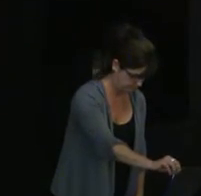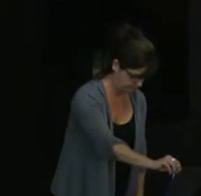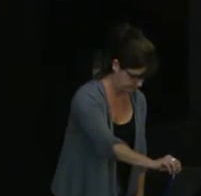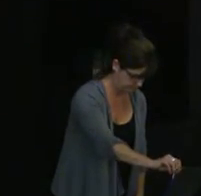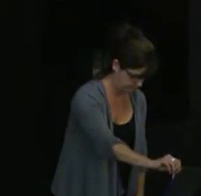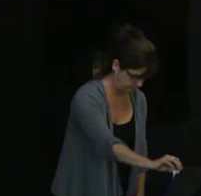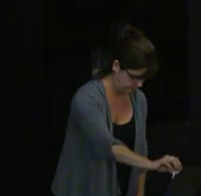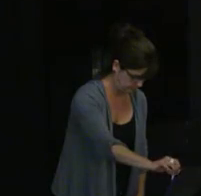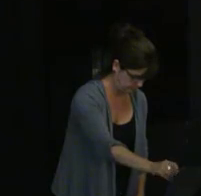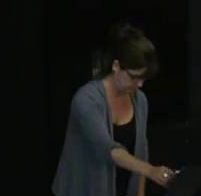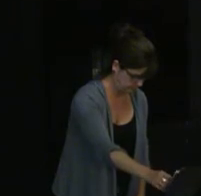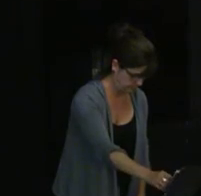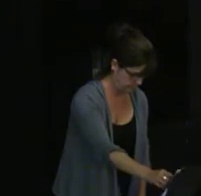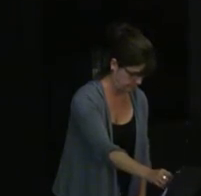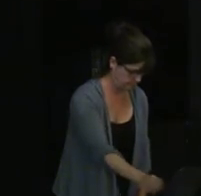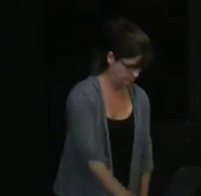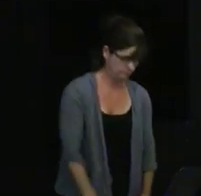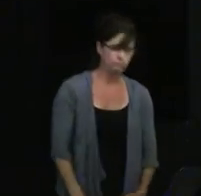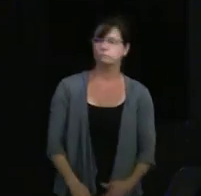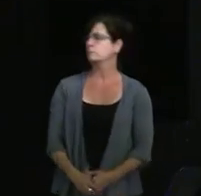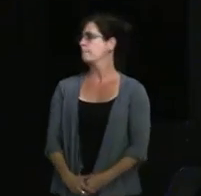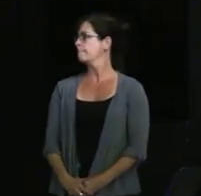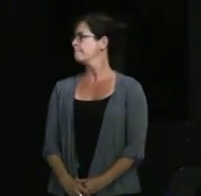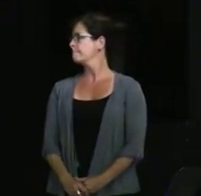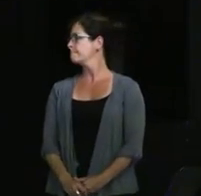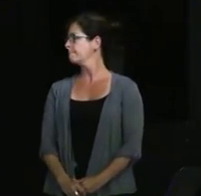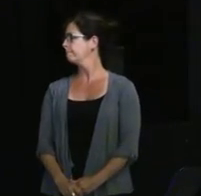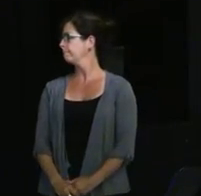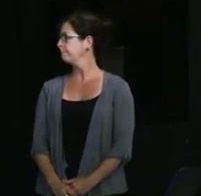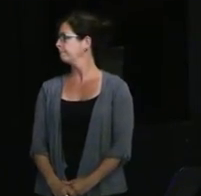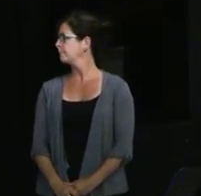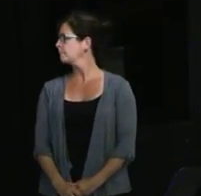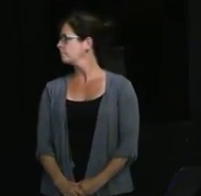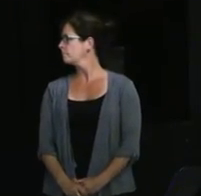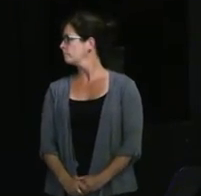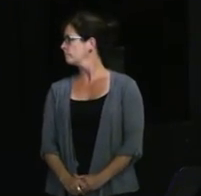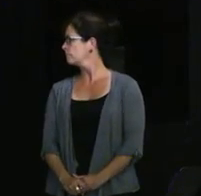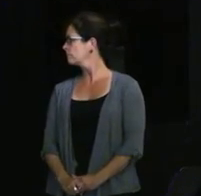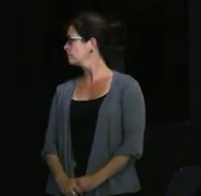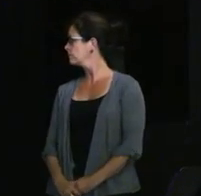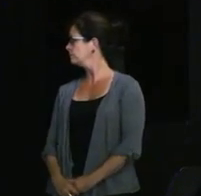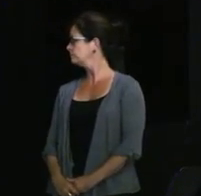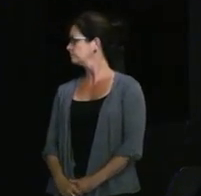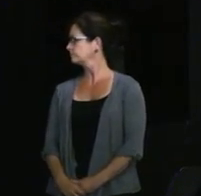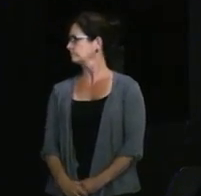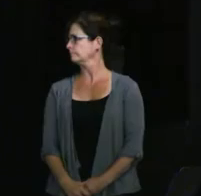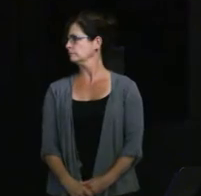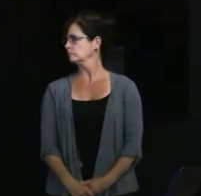Hi,